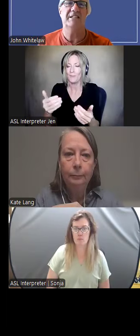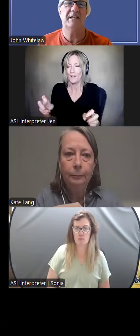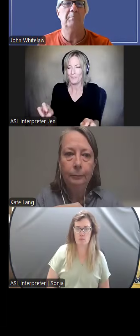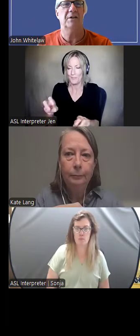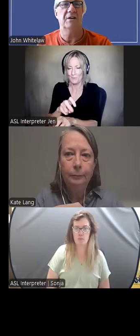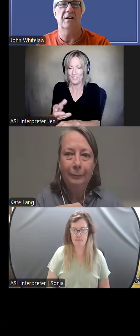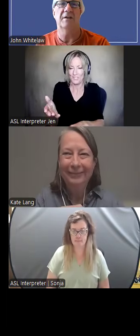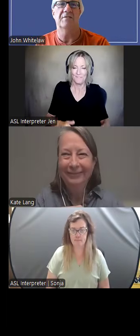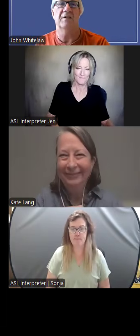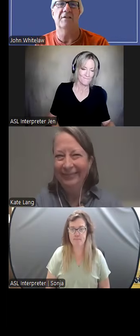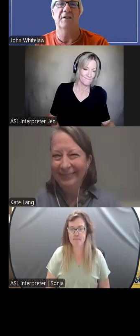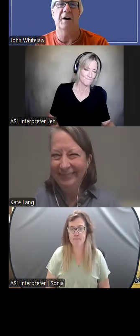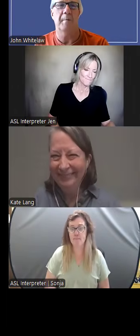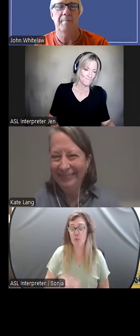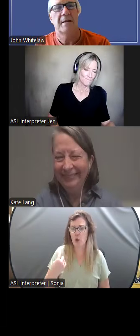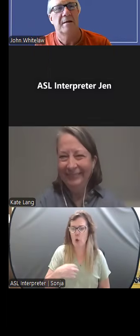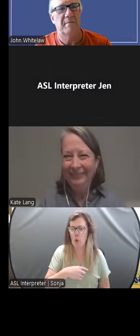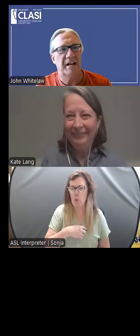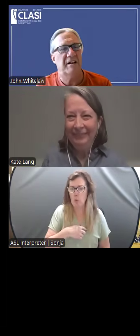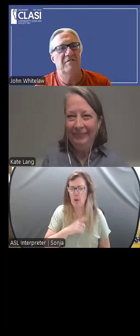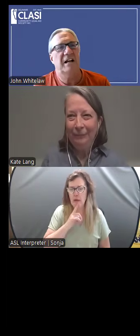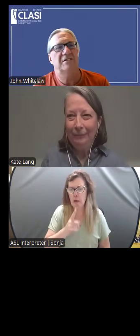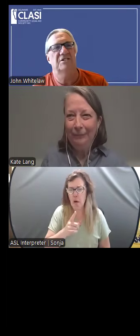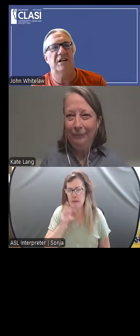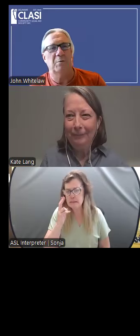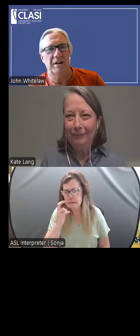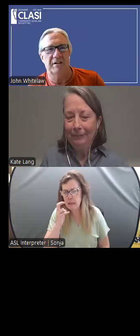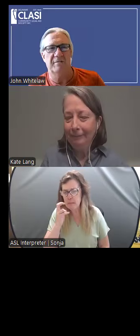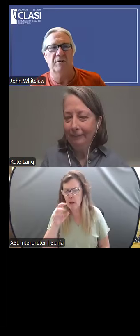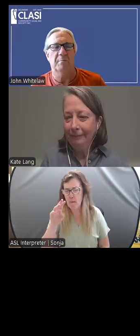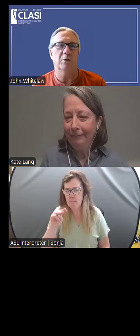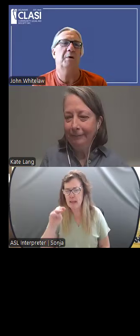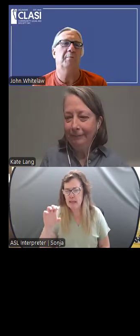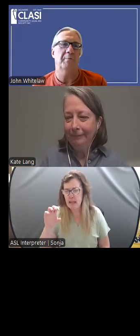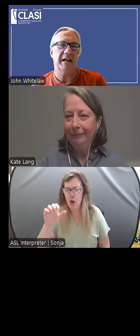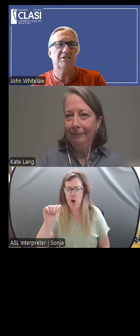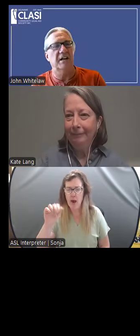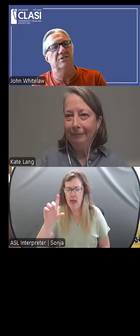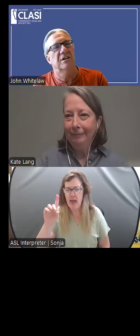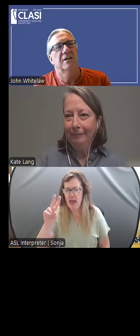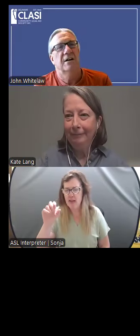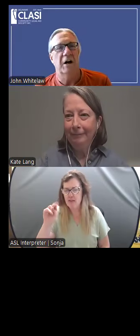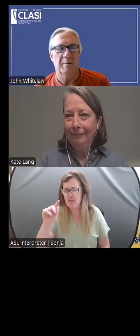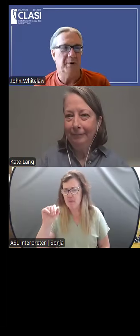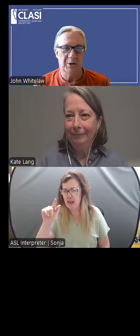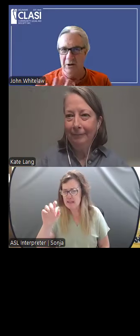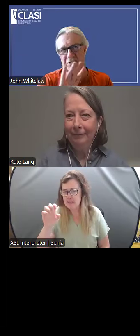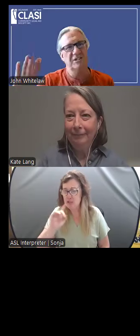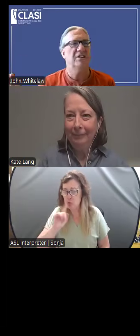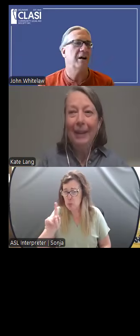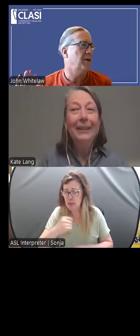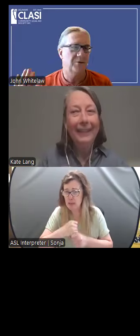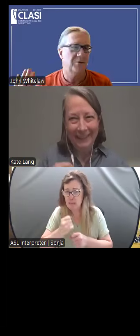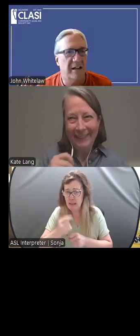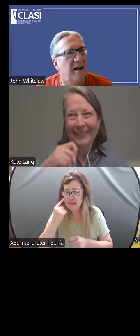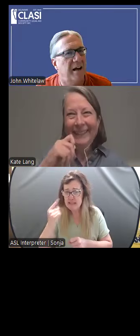deeply skeptical of Medicare Advantage and whether it for most people makes sense. And we could do a whole session